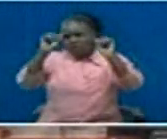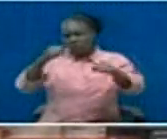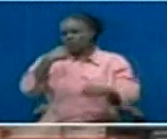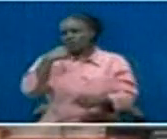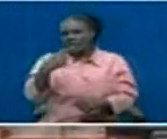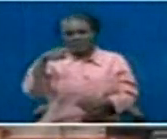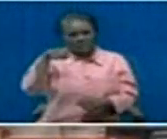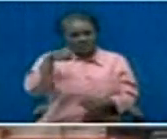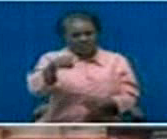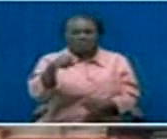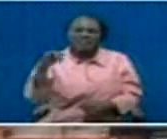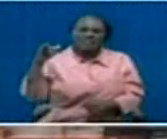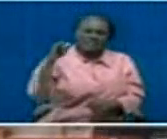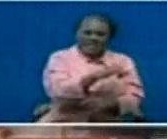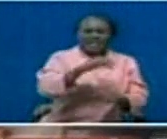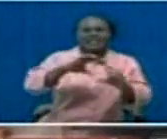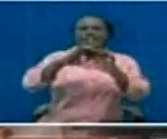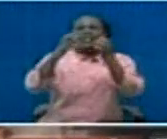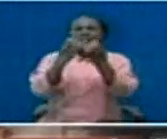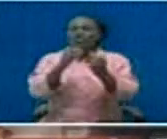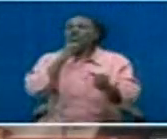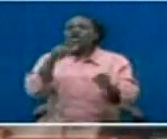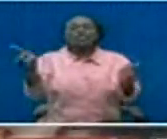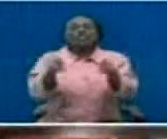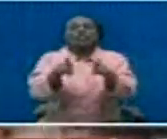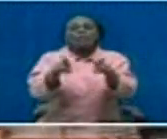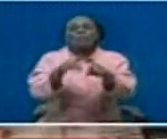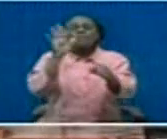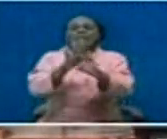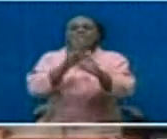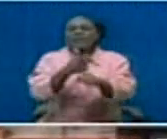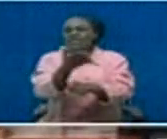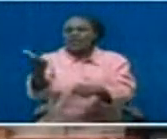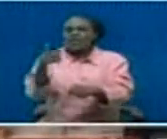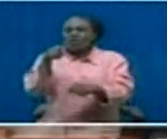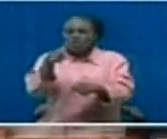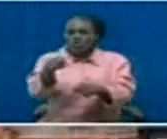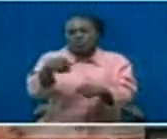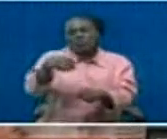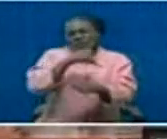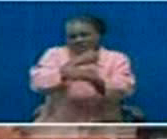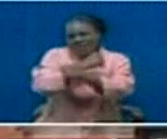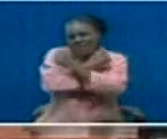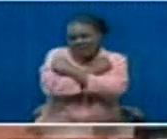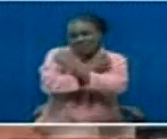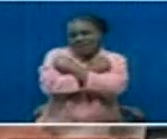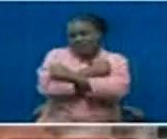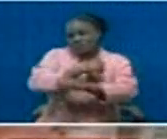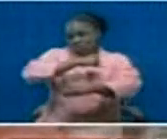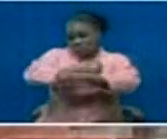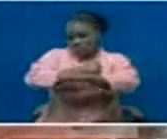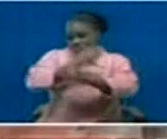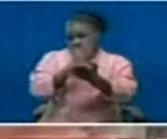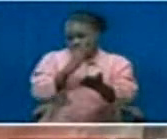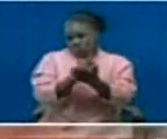she stayed in the classroom, unlike many people. Right, yes. Sophia? Yes. You love school. Yes, I love school. When you tell people